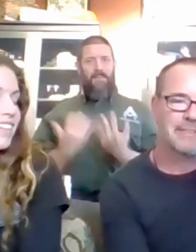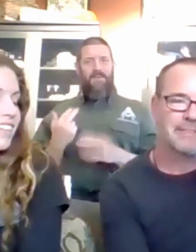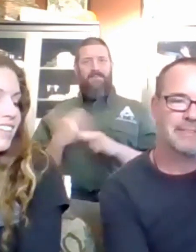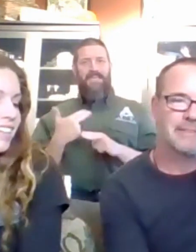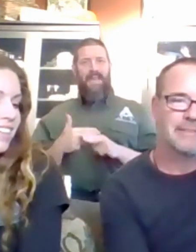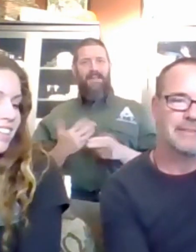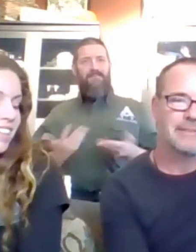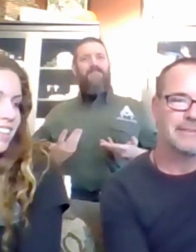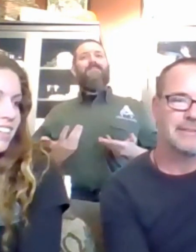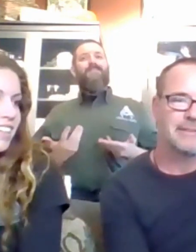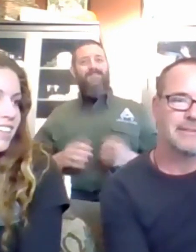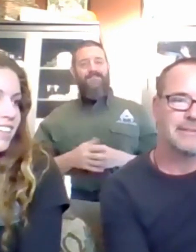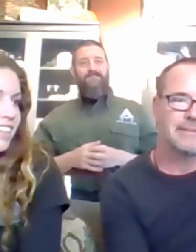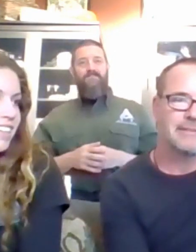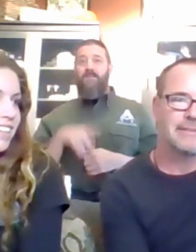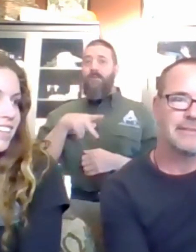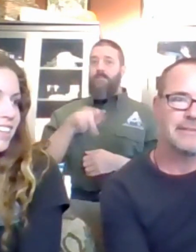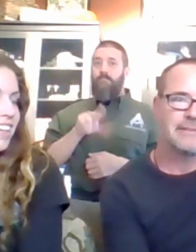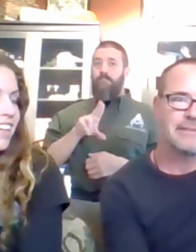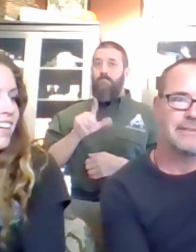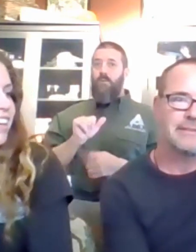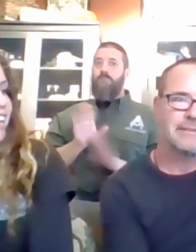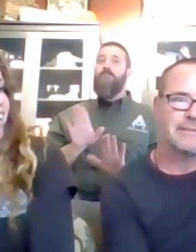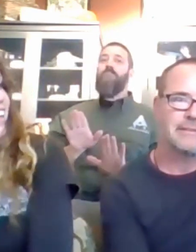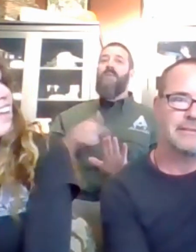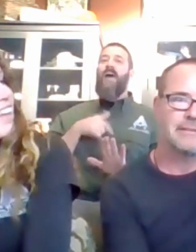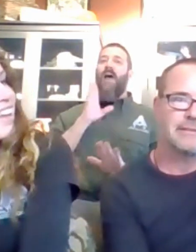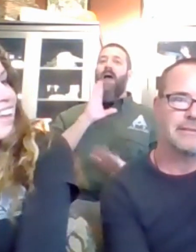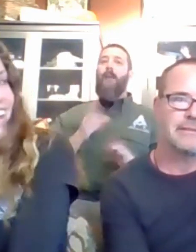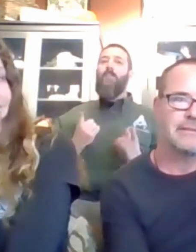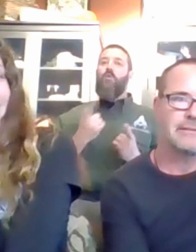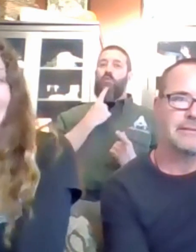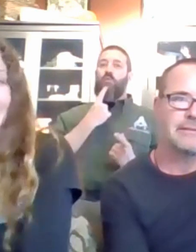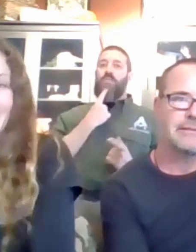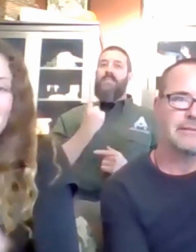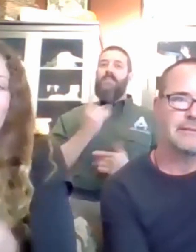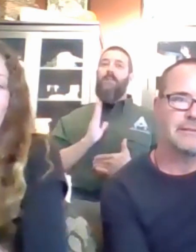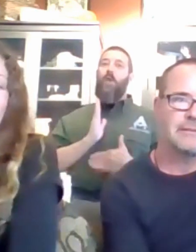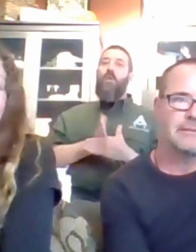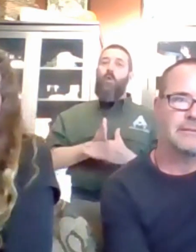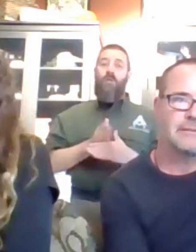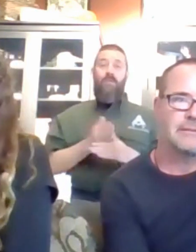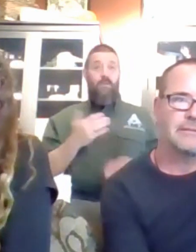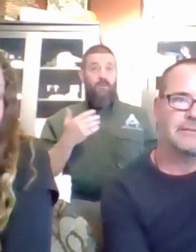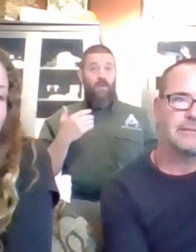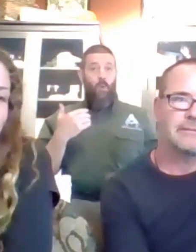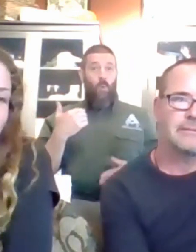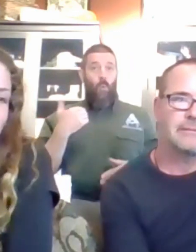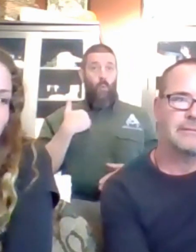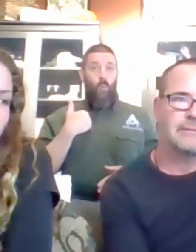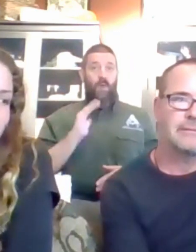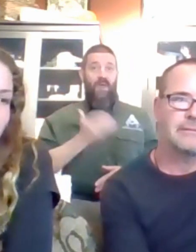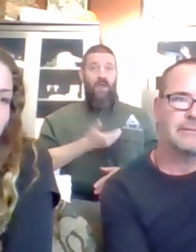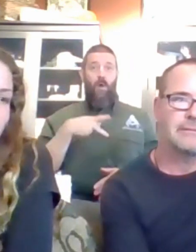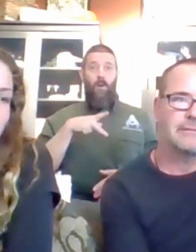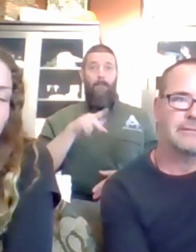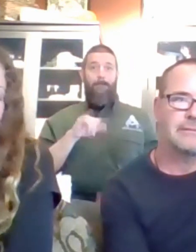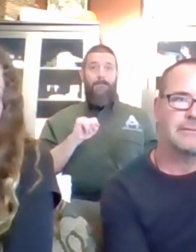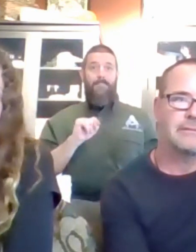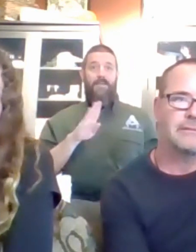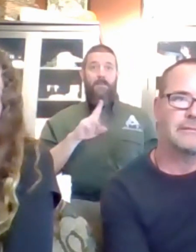for them, and they just keep... I want to do that is going to annoy every parent out there right now. So we have Charlotte the pit